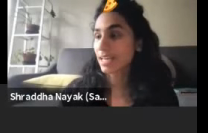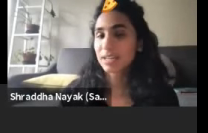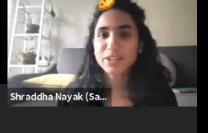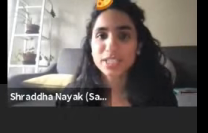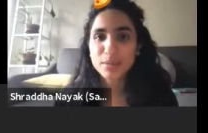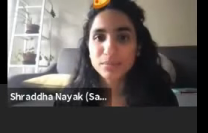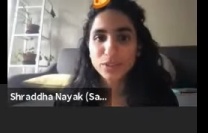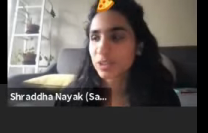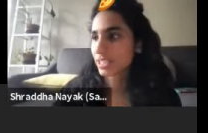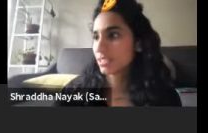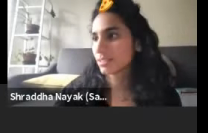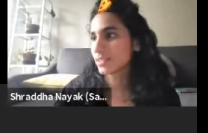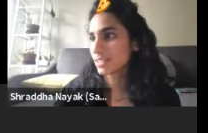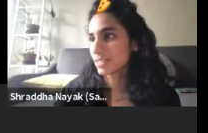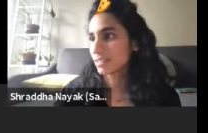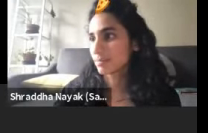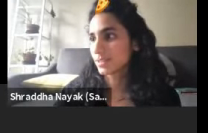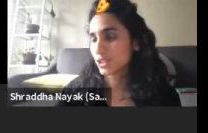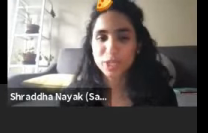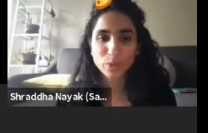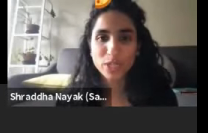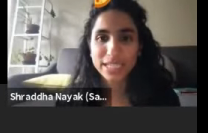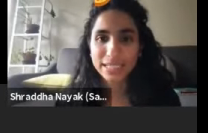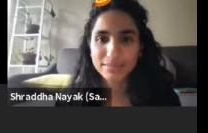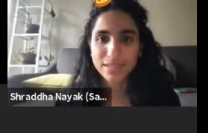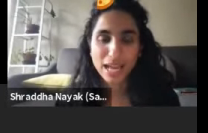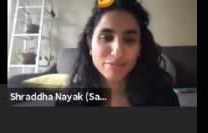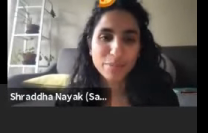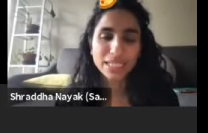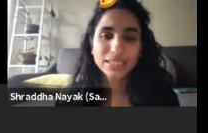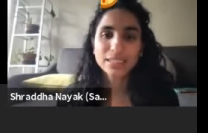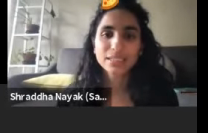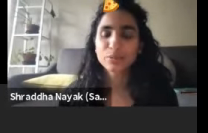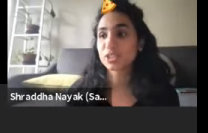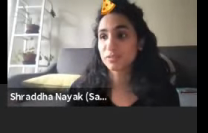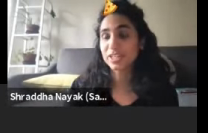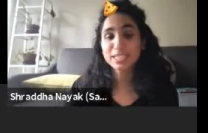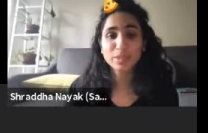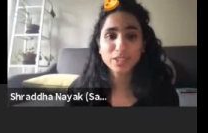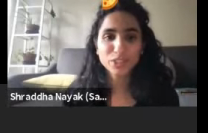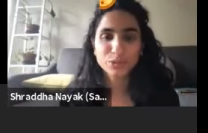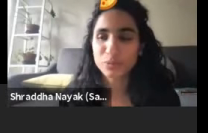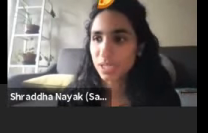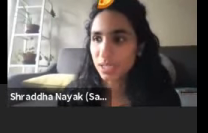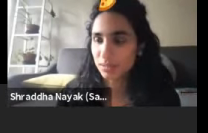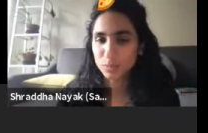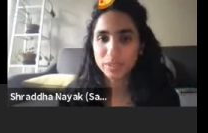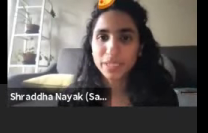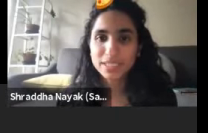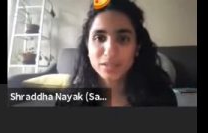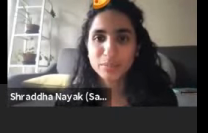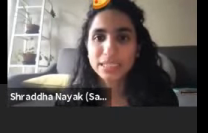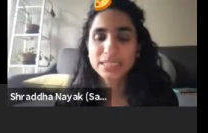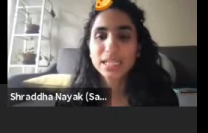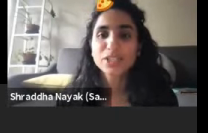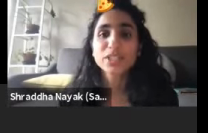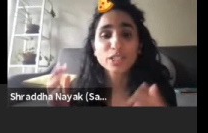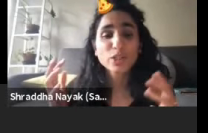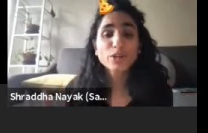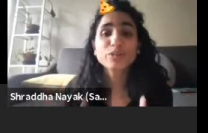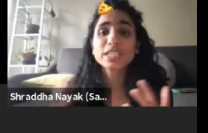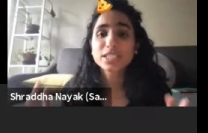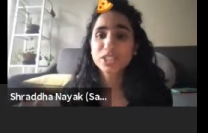this here are some, you know, this is a storyboard that I've made, which is very similar to what Pixar makes.